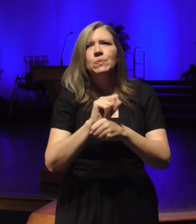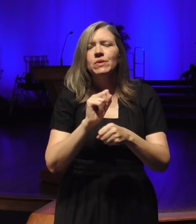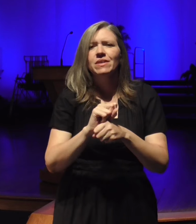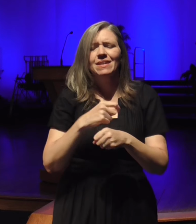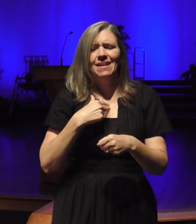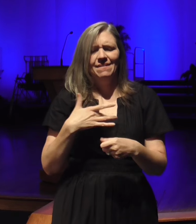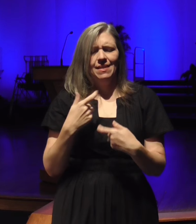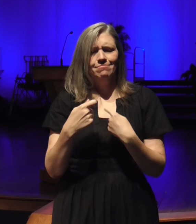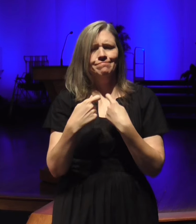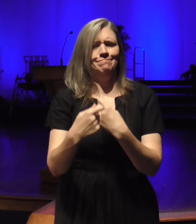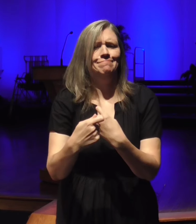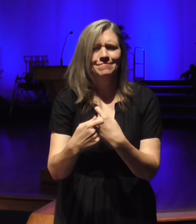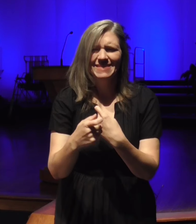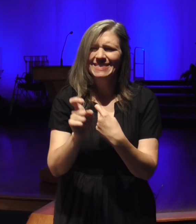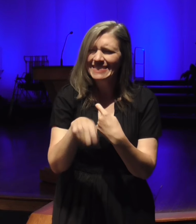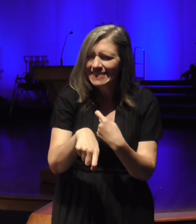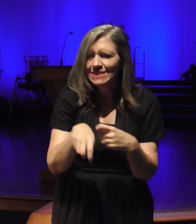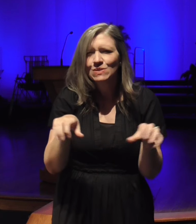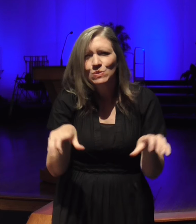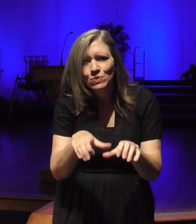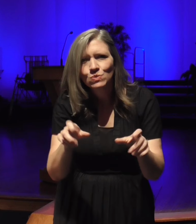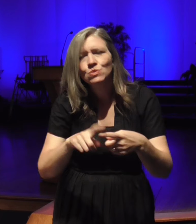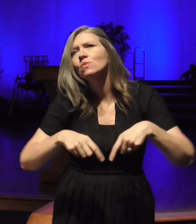receive my good today?